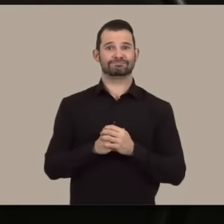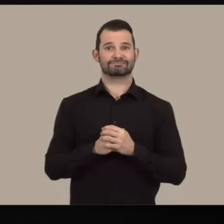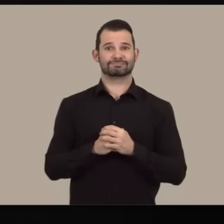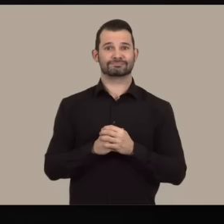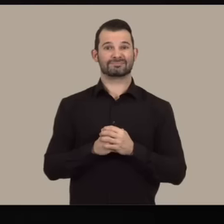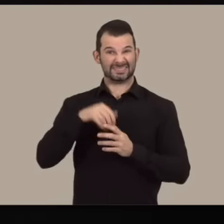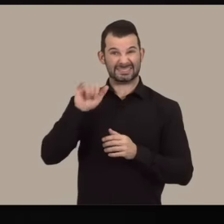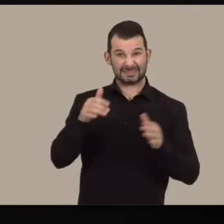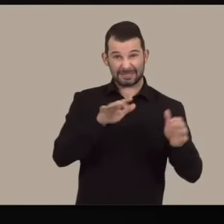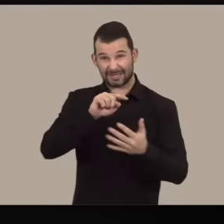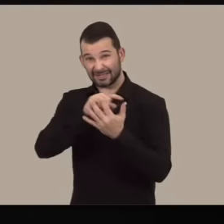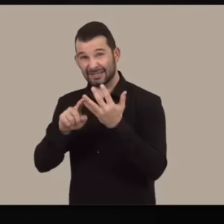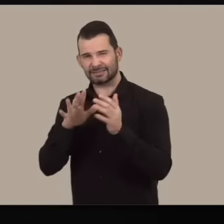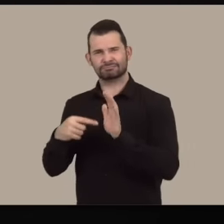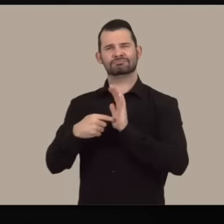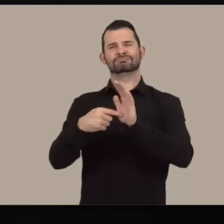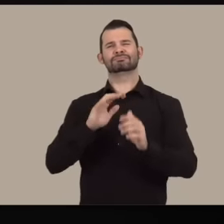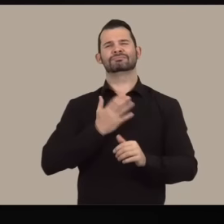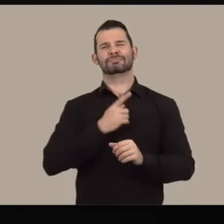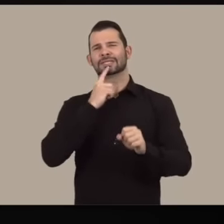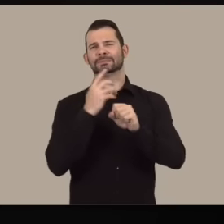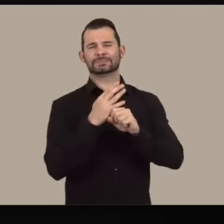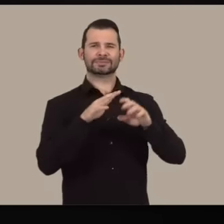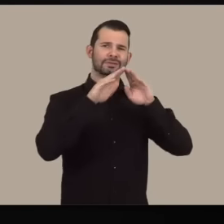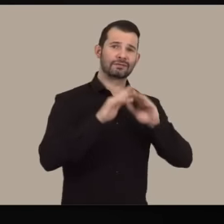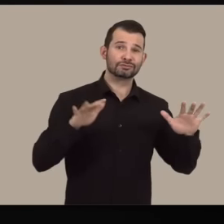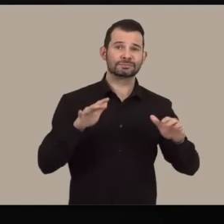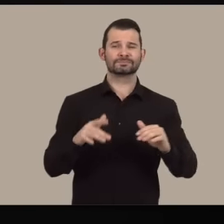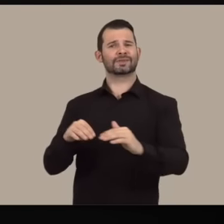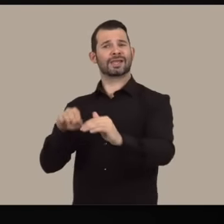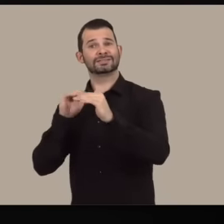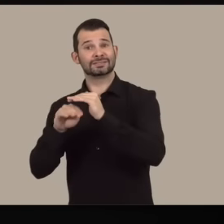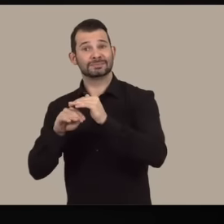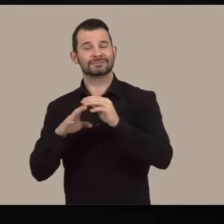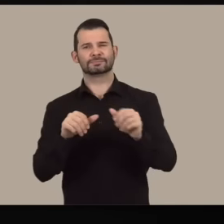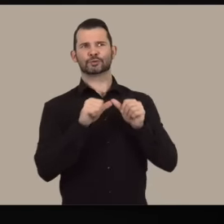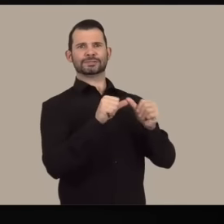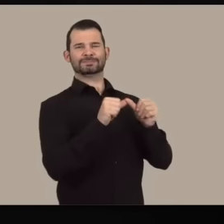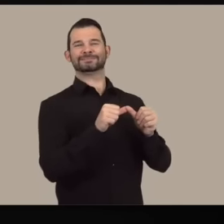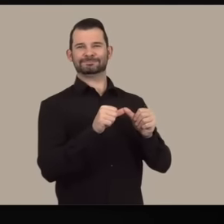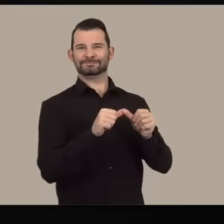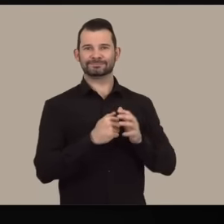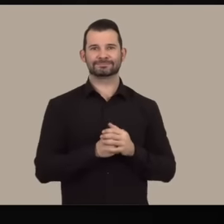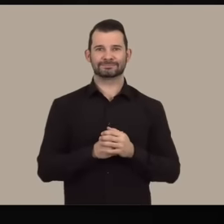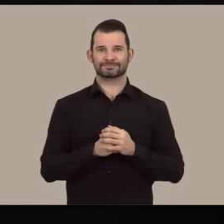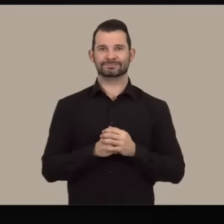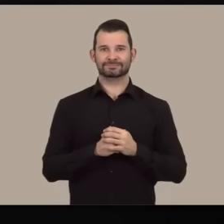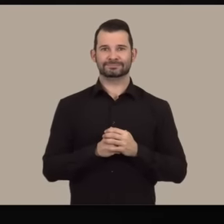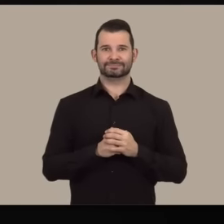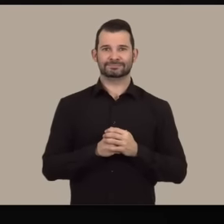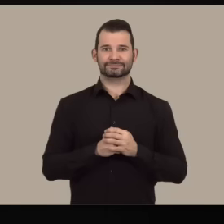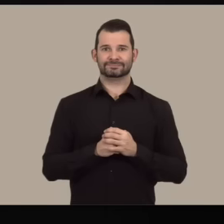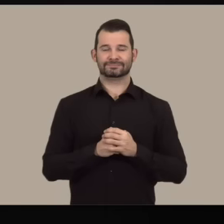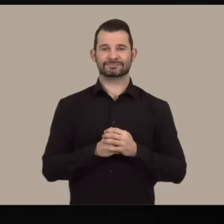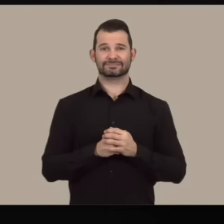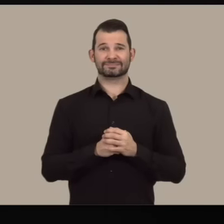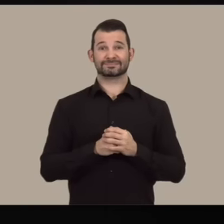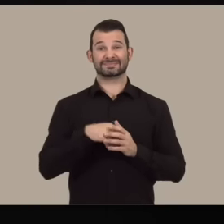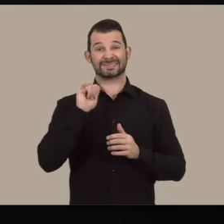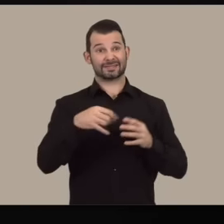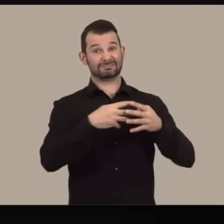released. These plans demonstrate our commitment to diversity, accessibility, and